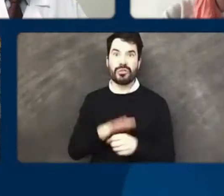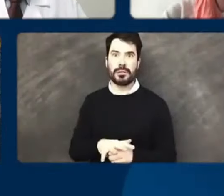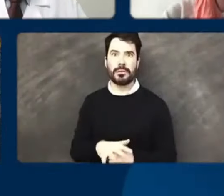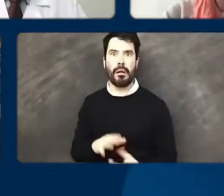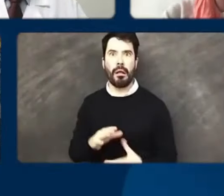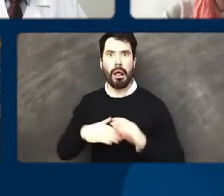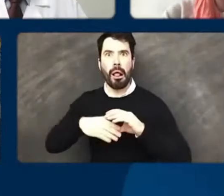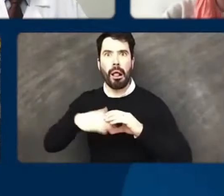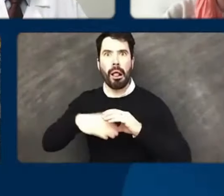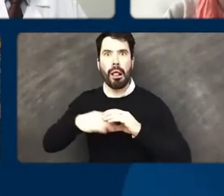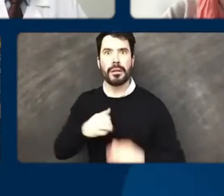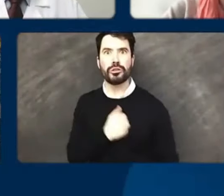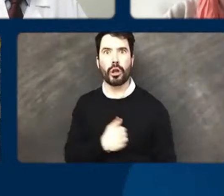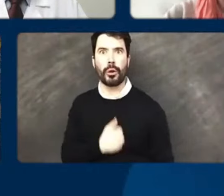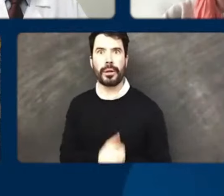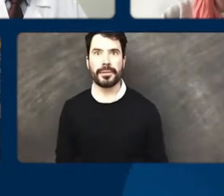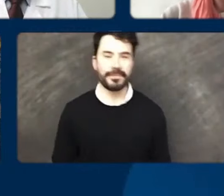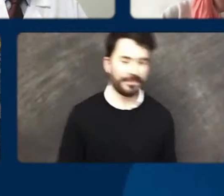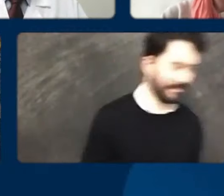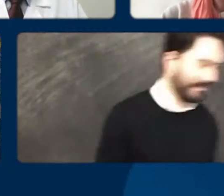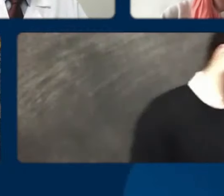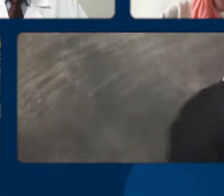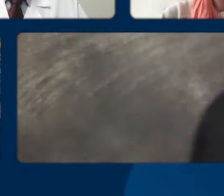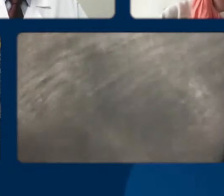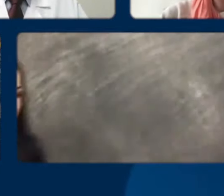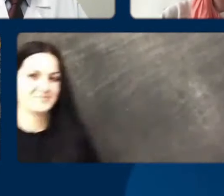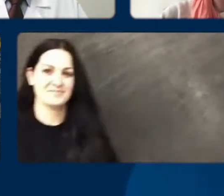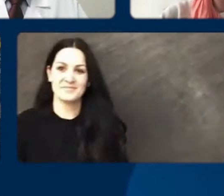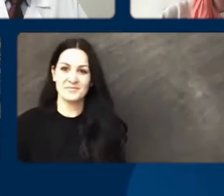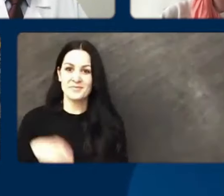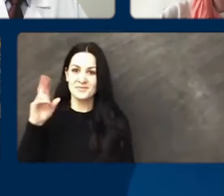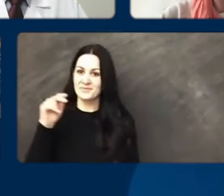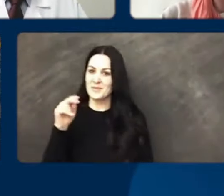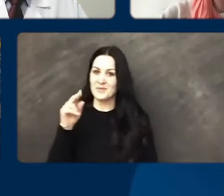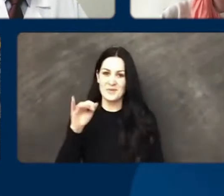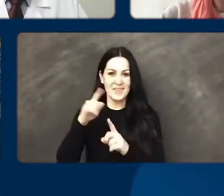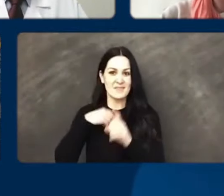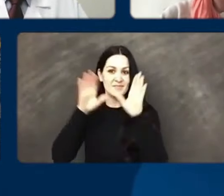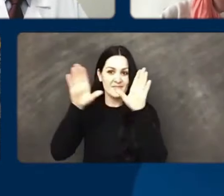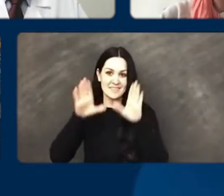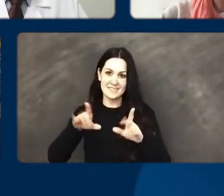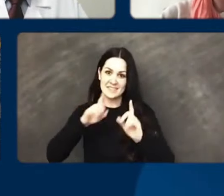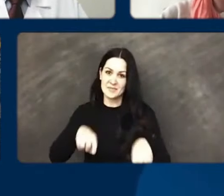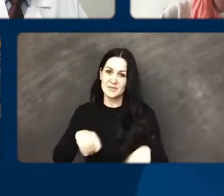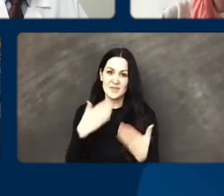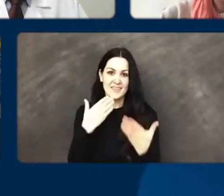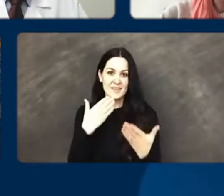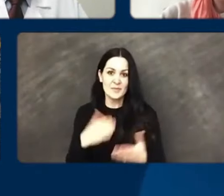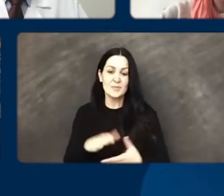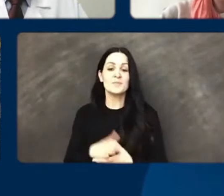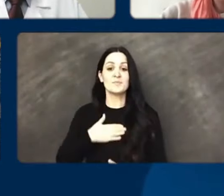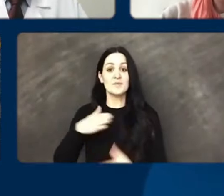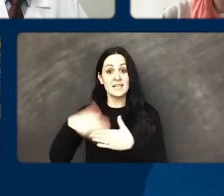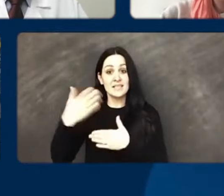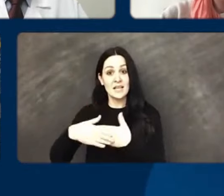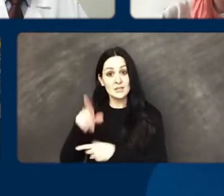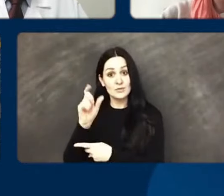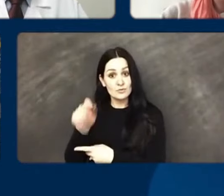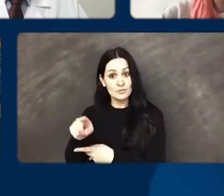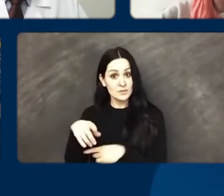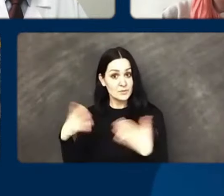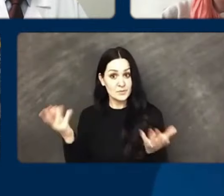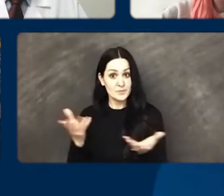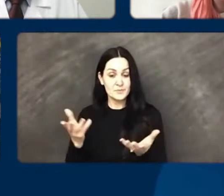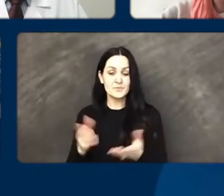sorry. No, not at all. That was a fantastic answer. I think my next question that we have